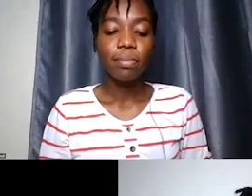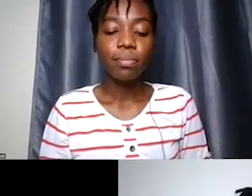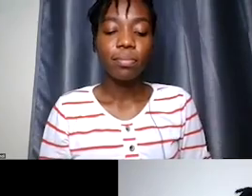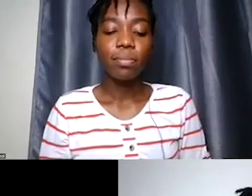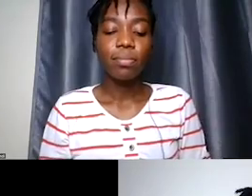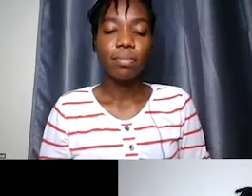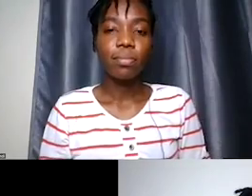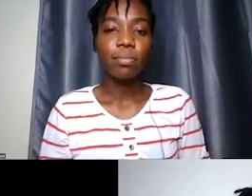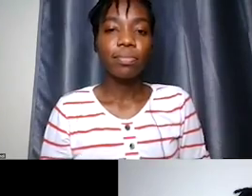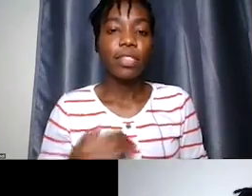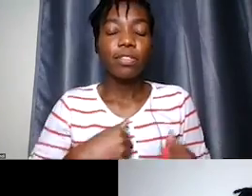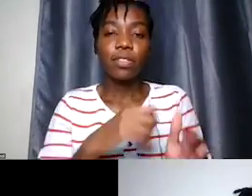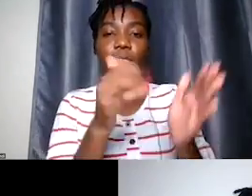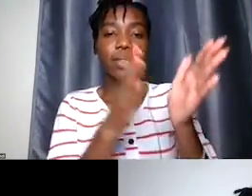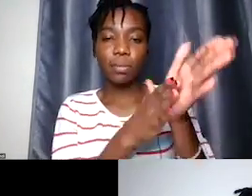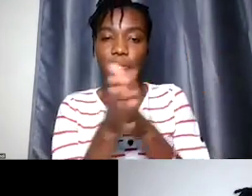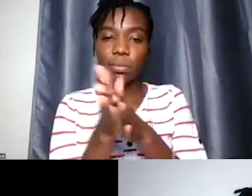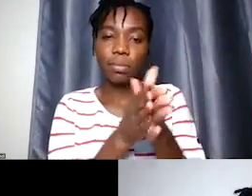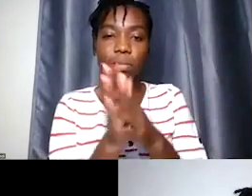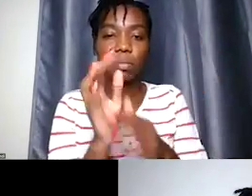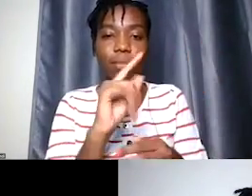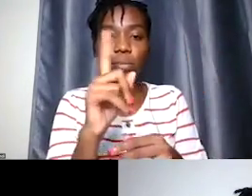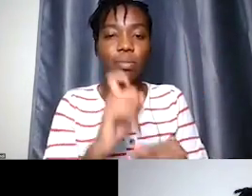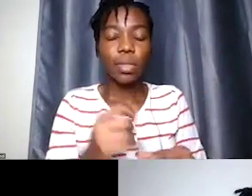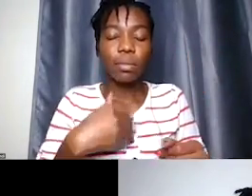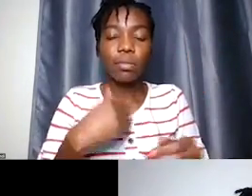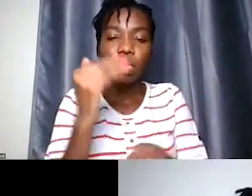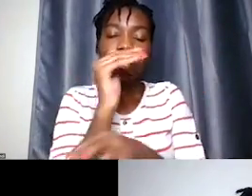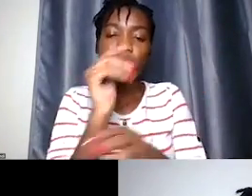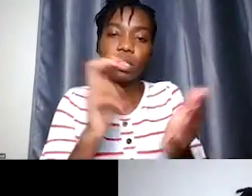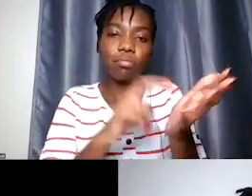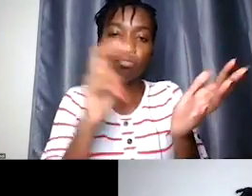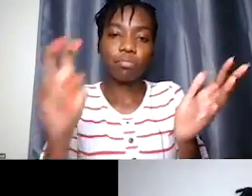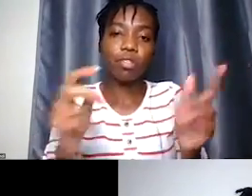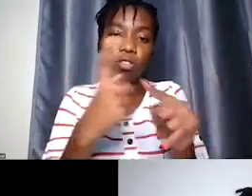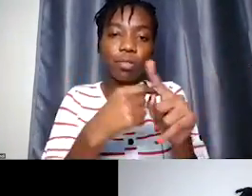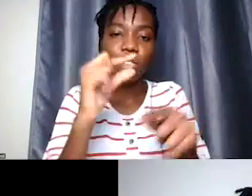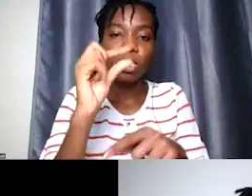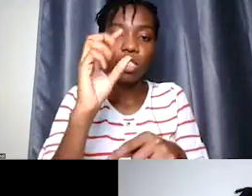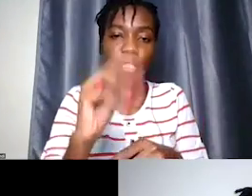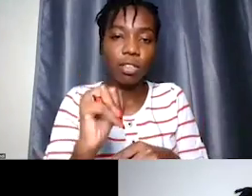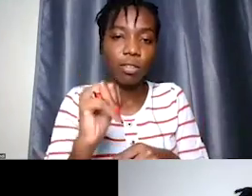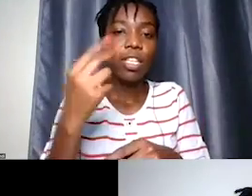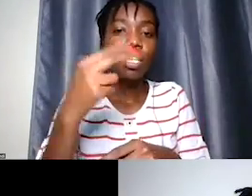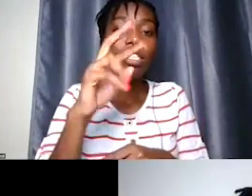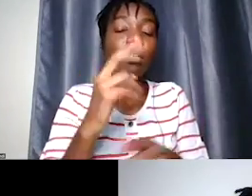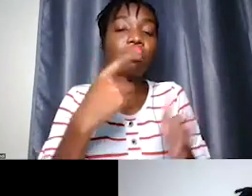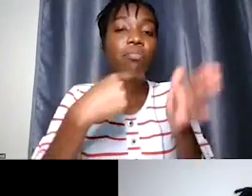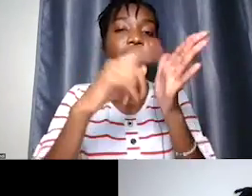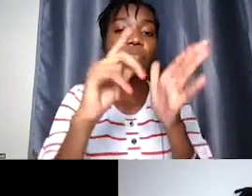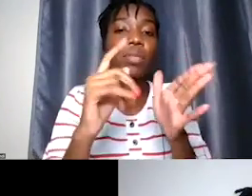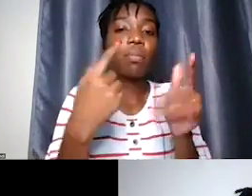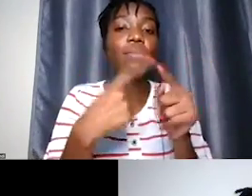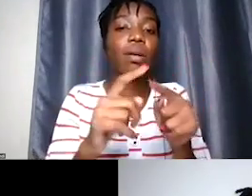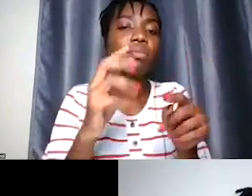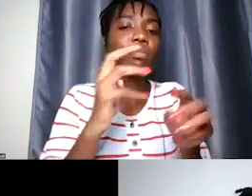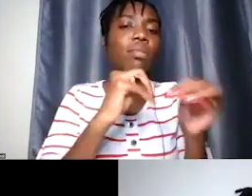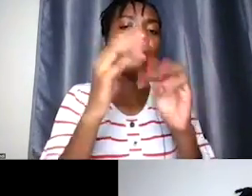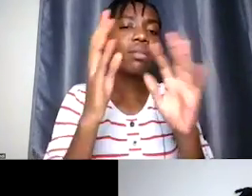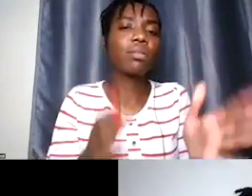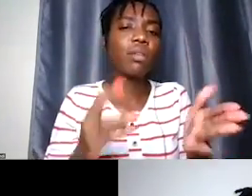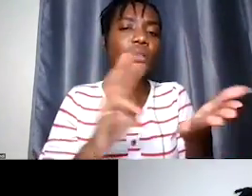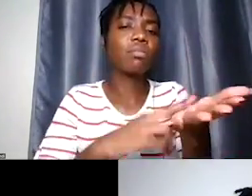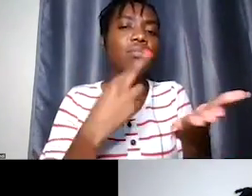interesting question here. I requested for a transfer from the GM. HR approved, but the manager resourcing has refused to action. It's a